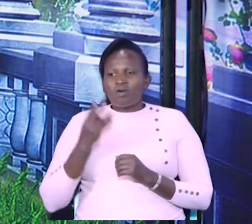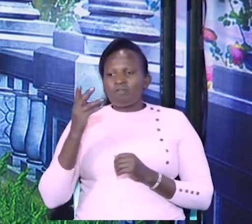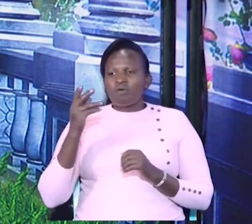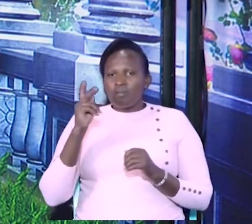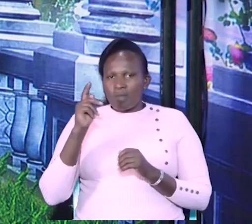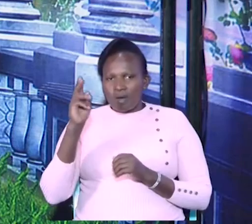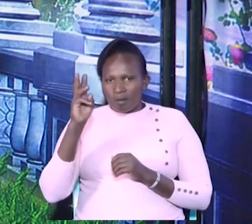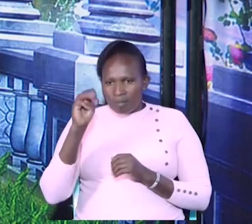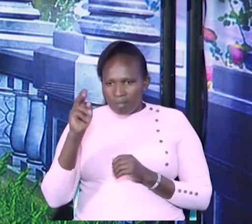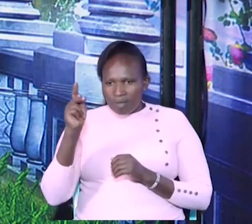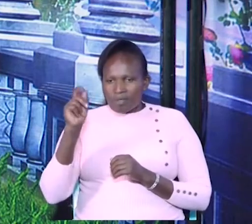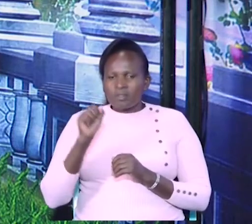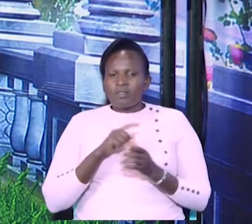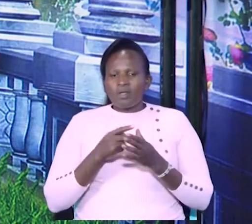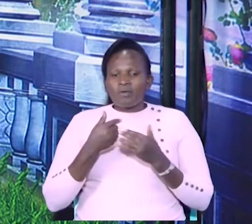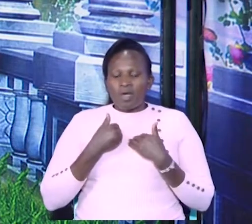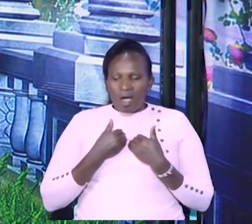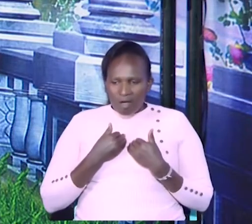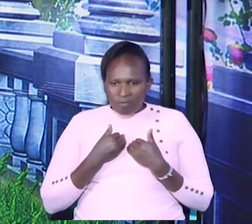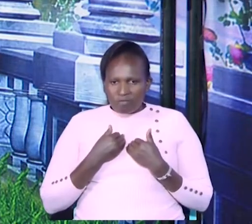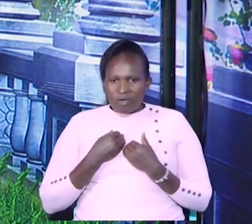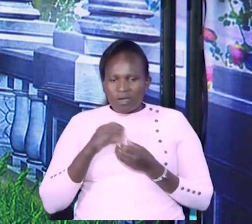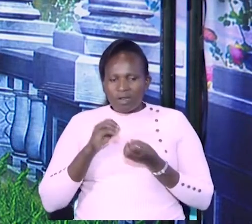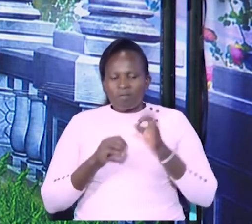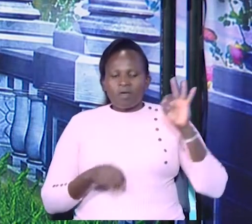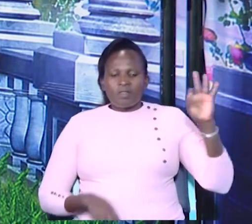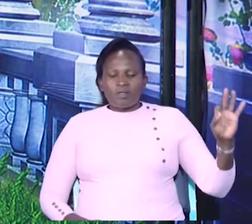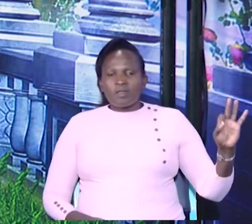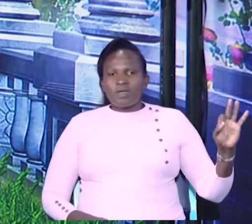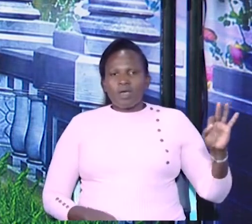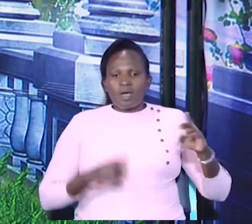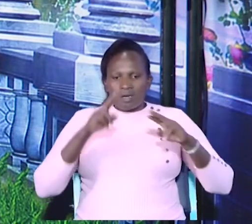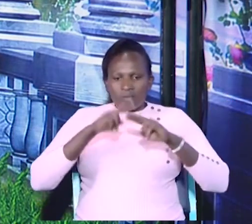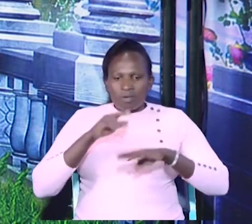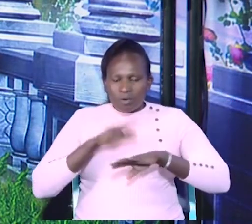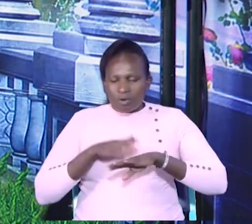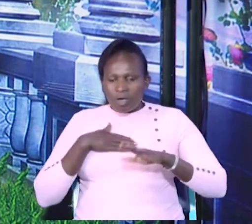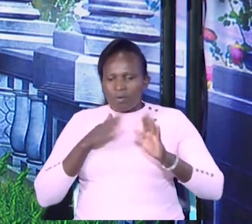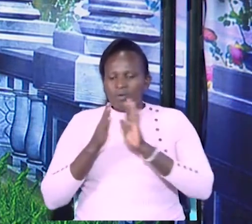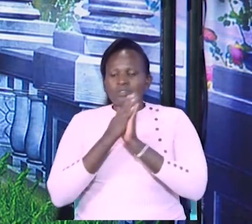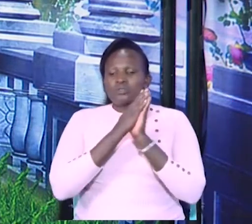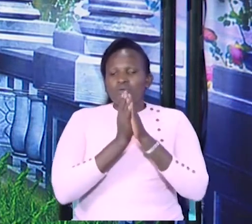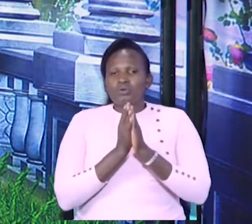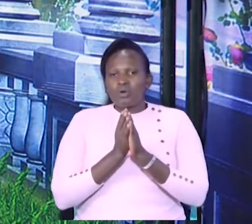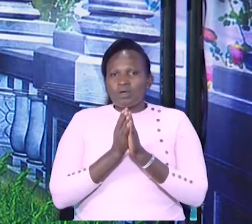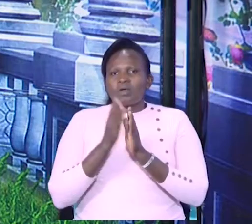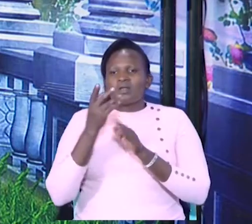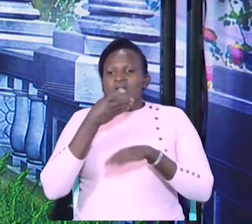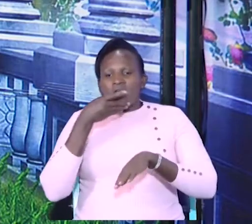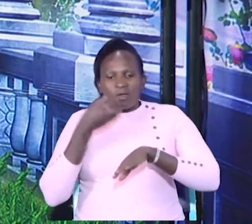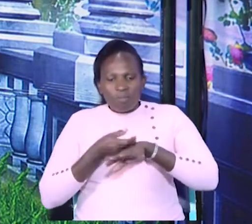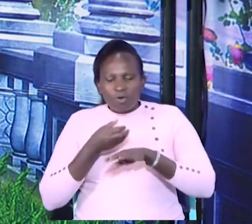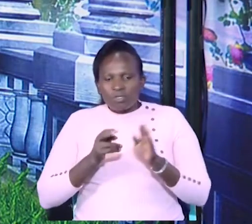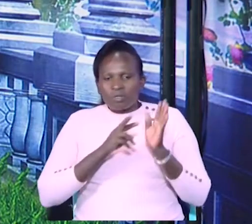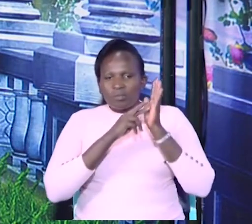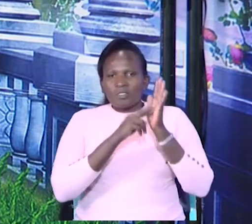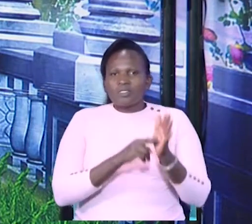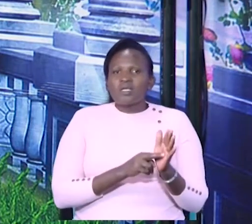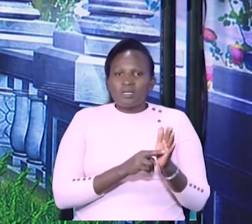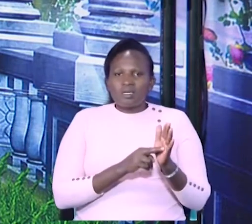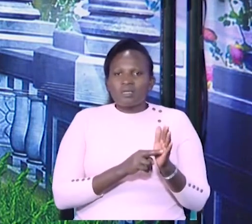4 marks. Then we have number three. According to our story, the dry bones represents,